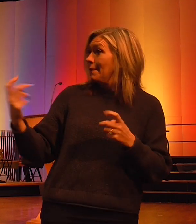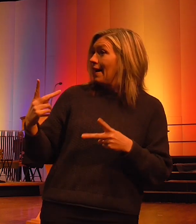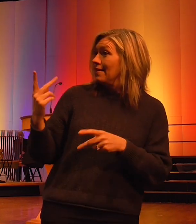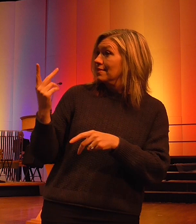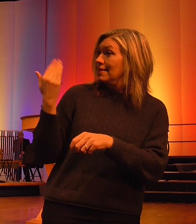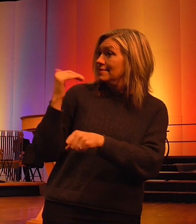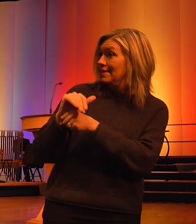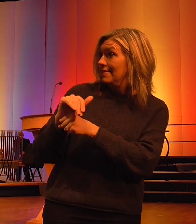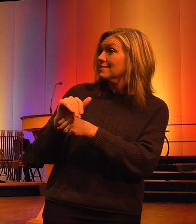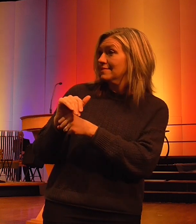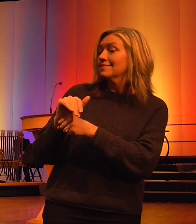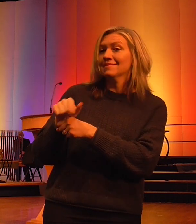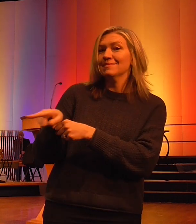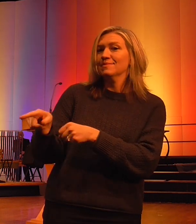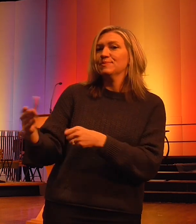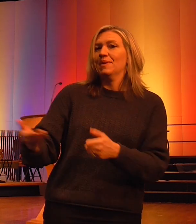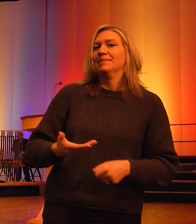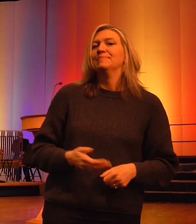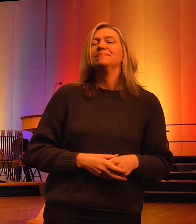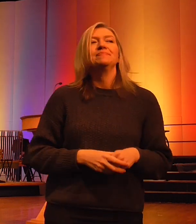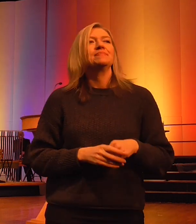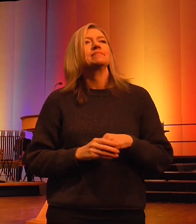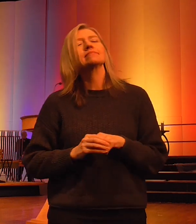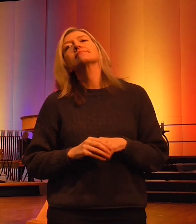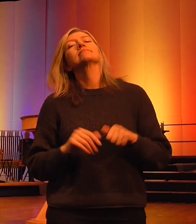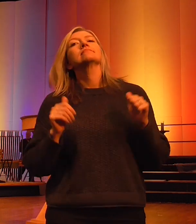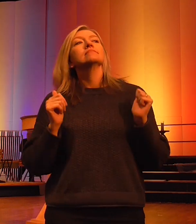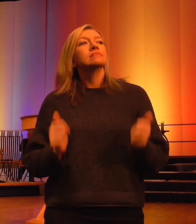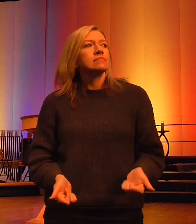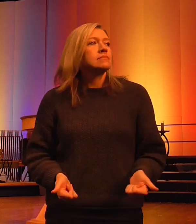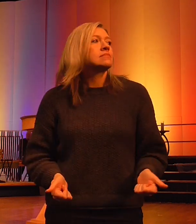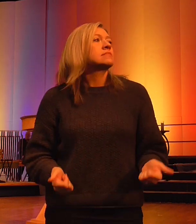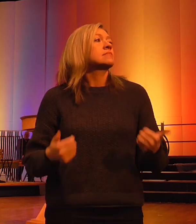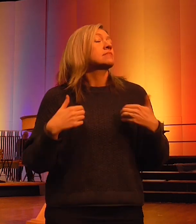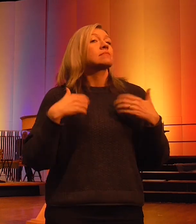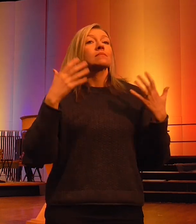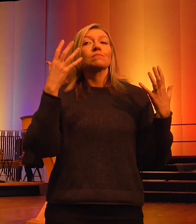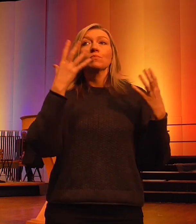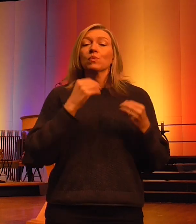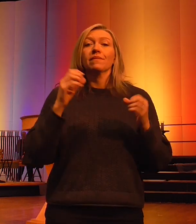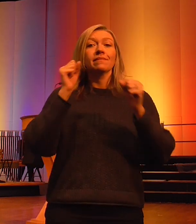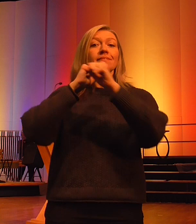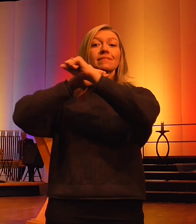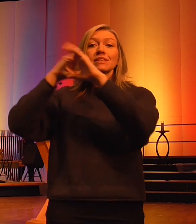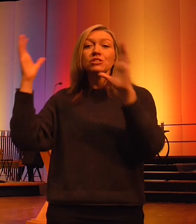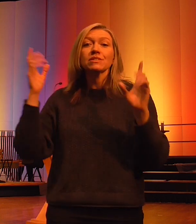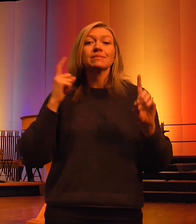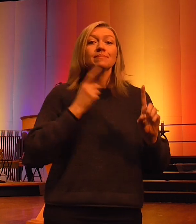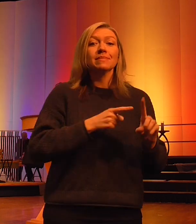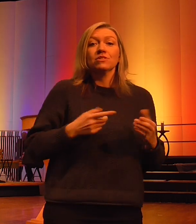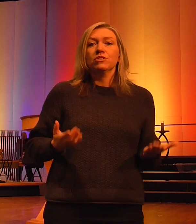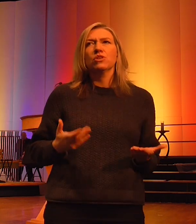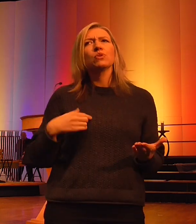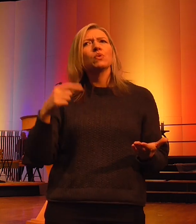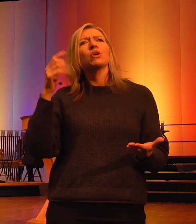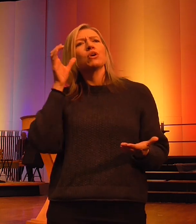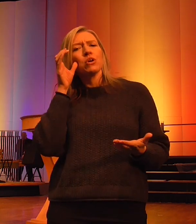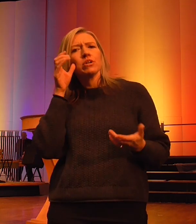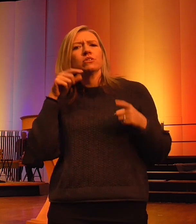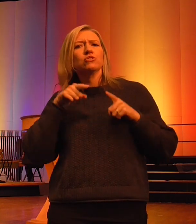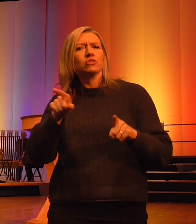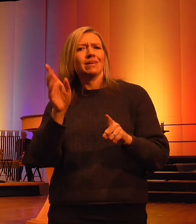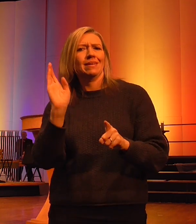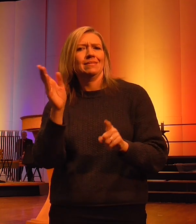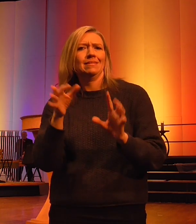didn't you? Okay, well, welcome, welcome, welcome. All right, so we have a beautiful vision and mission here. You probably heard it in the